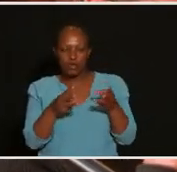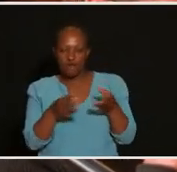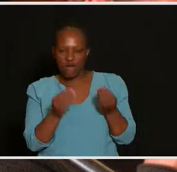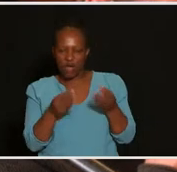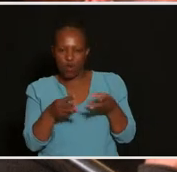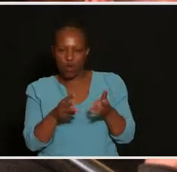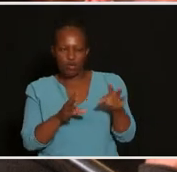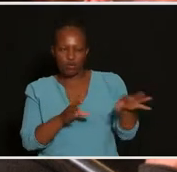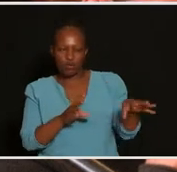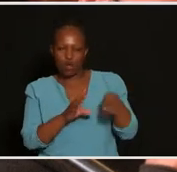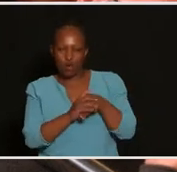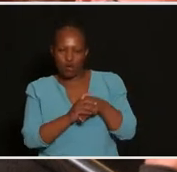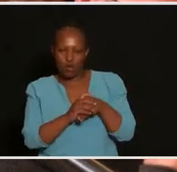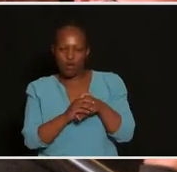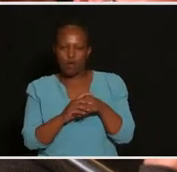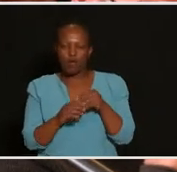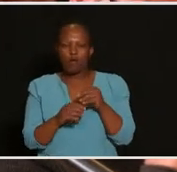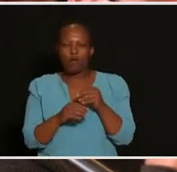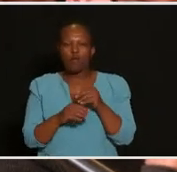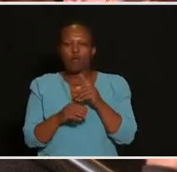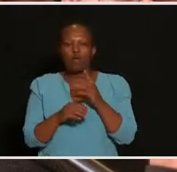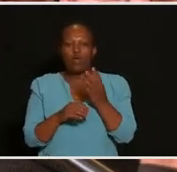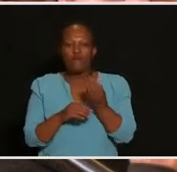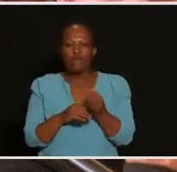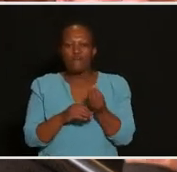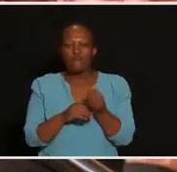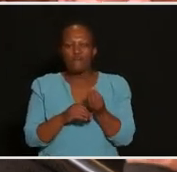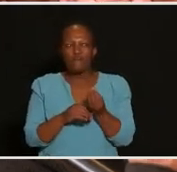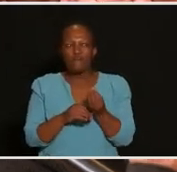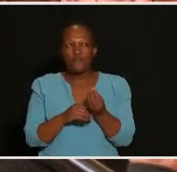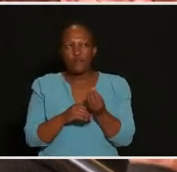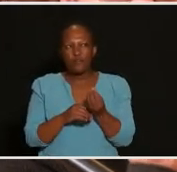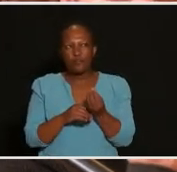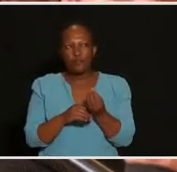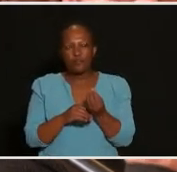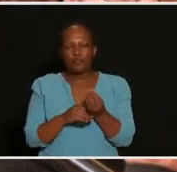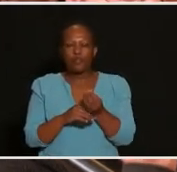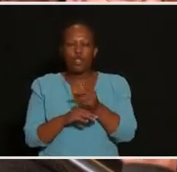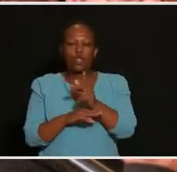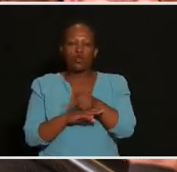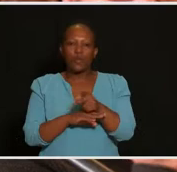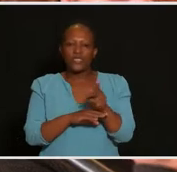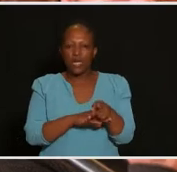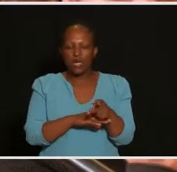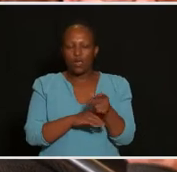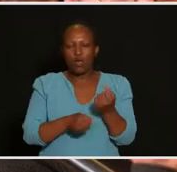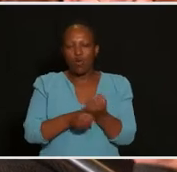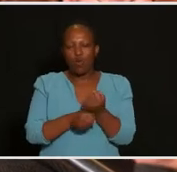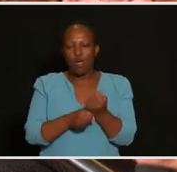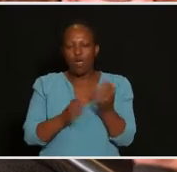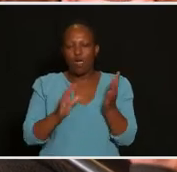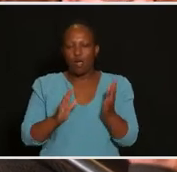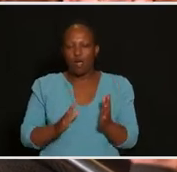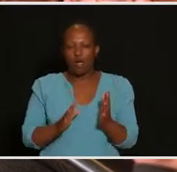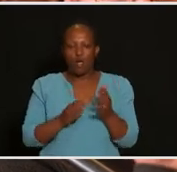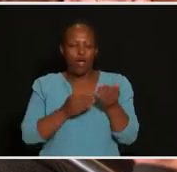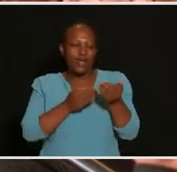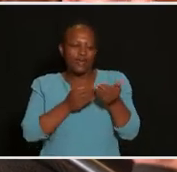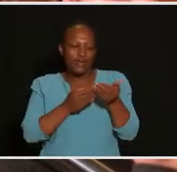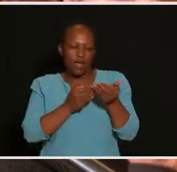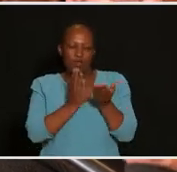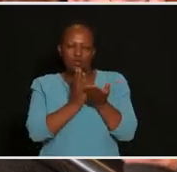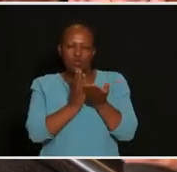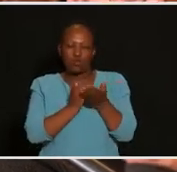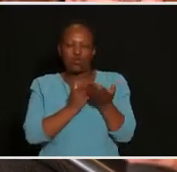worker staying near this school which is a former model School model C school it's highly unlikely to gain